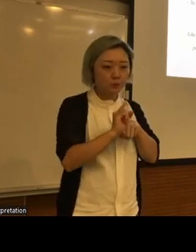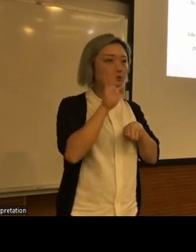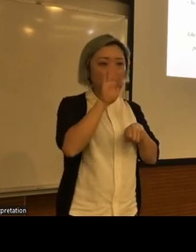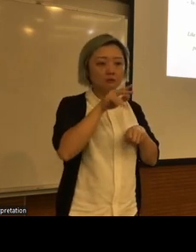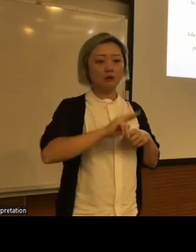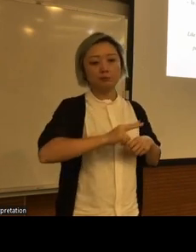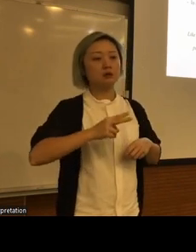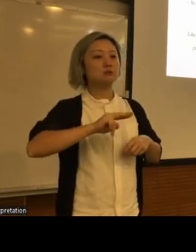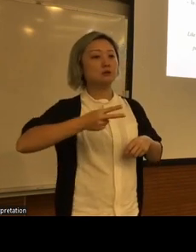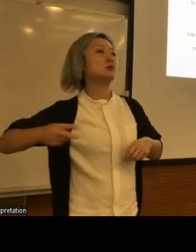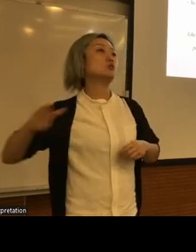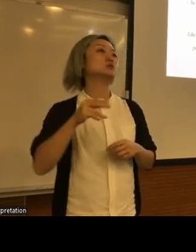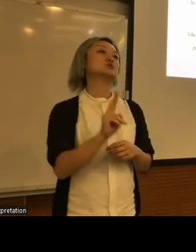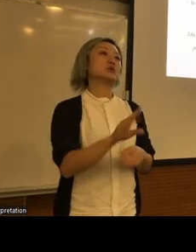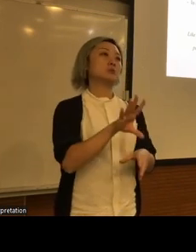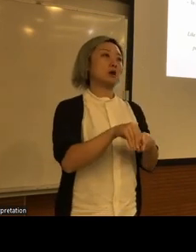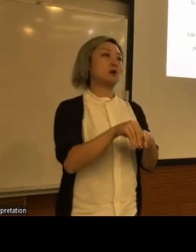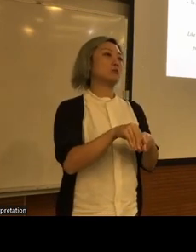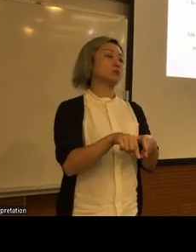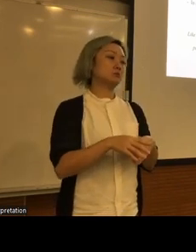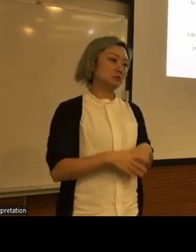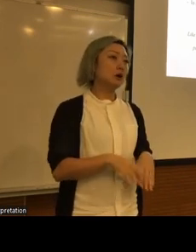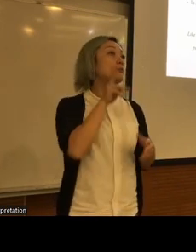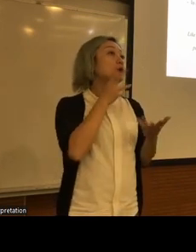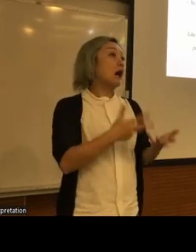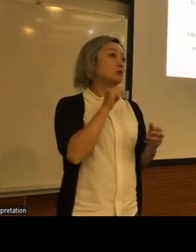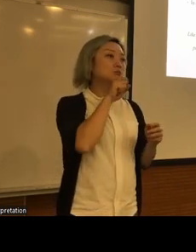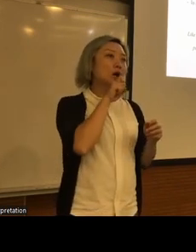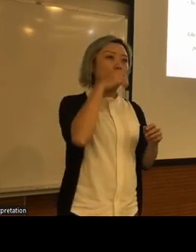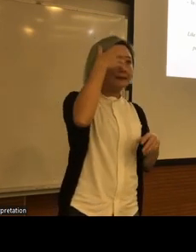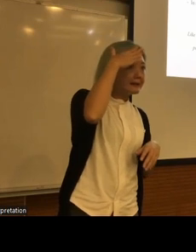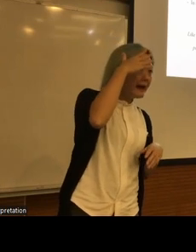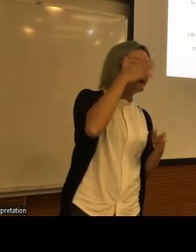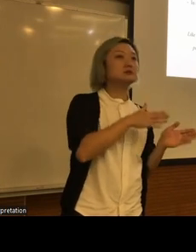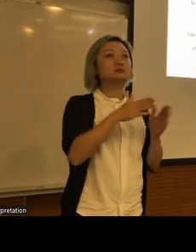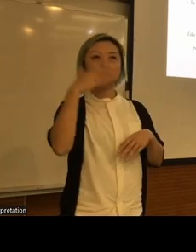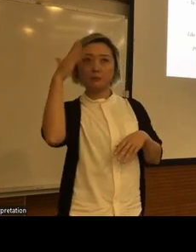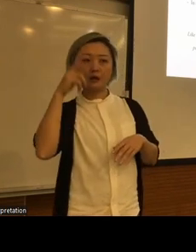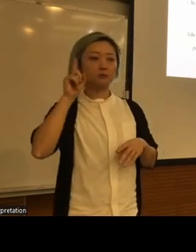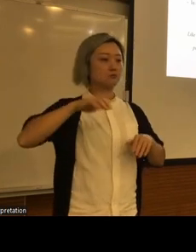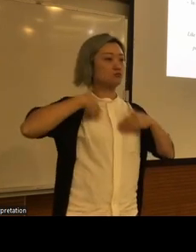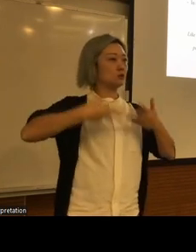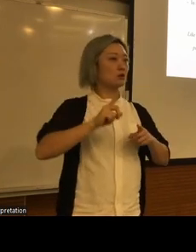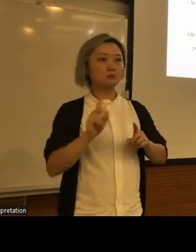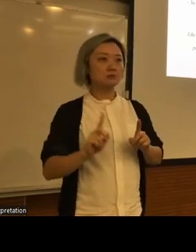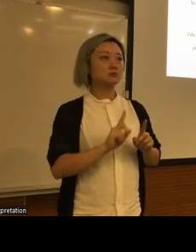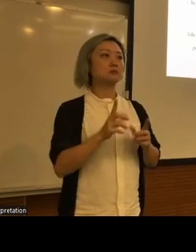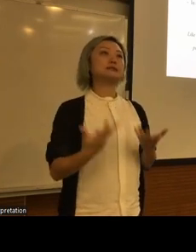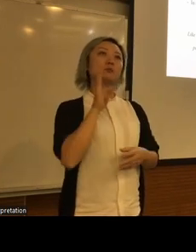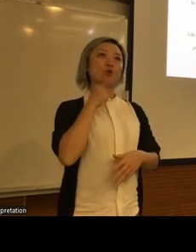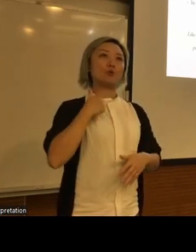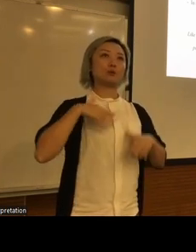is different for production and comprehension. You do not necessarily, sometimes you have something that is available for